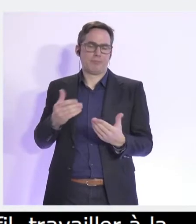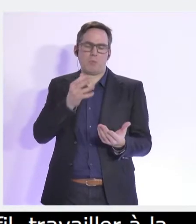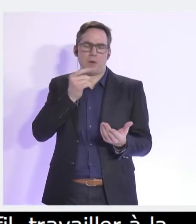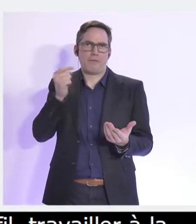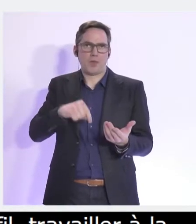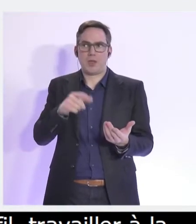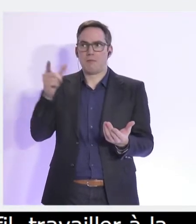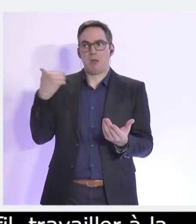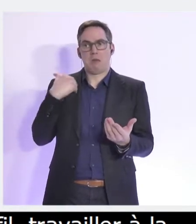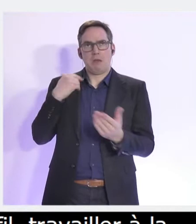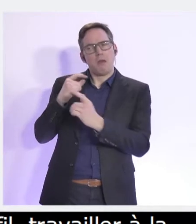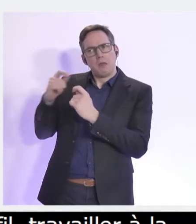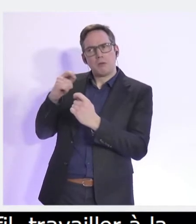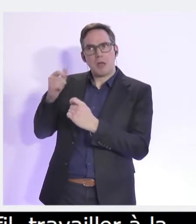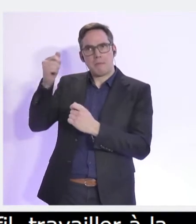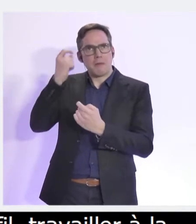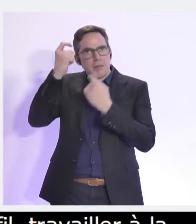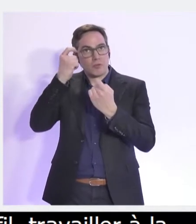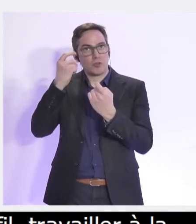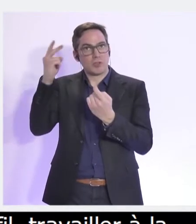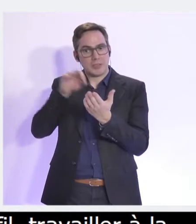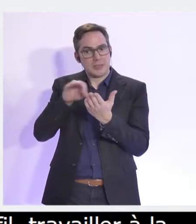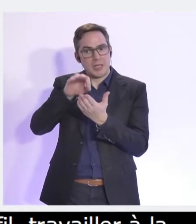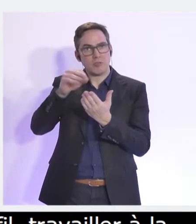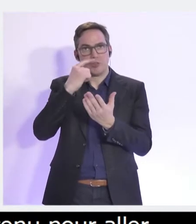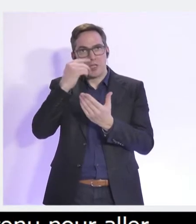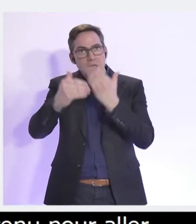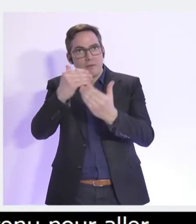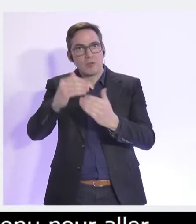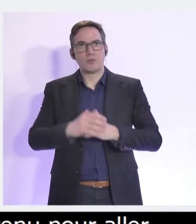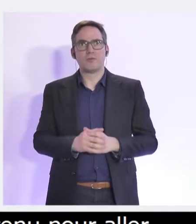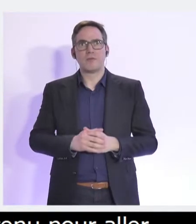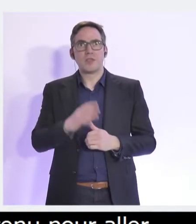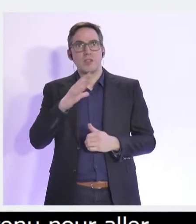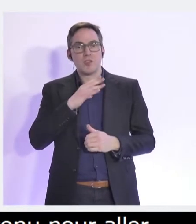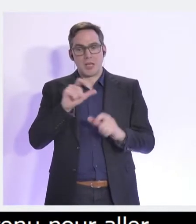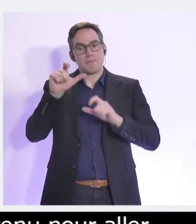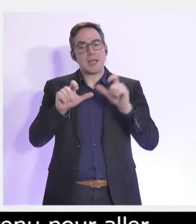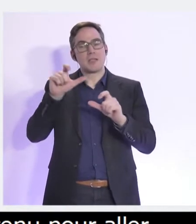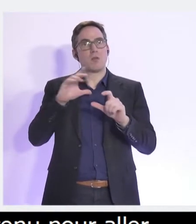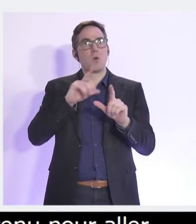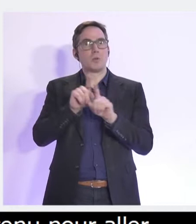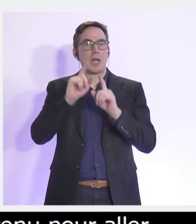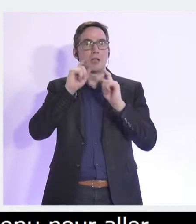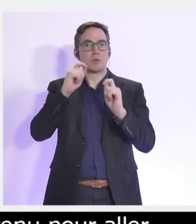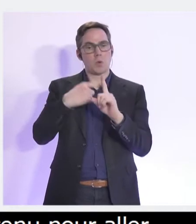able to be present. She is implementing a strategy. Some countries have quotas, some